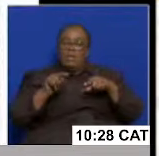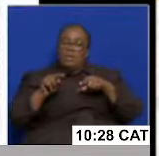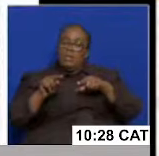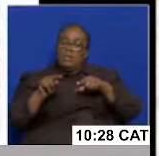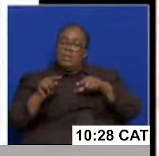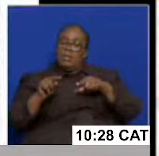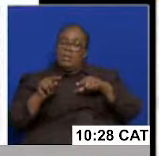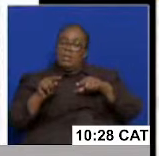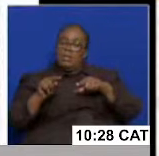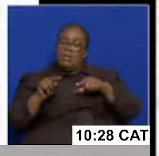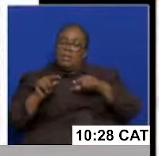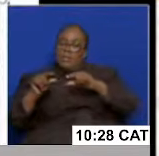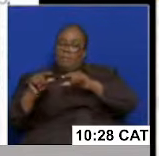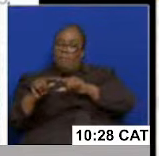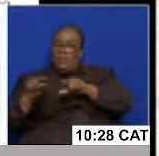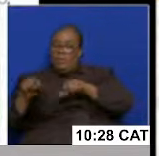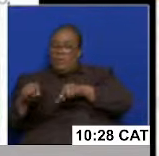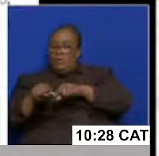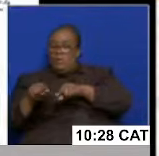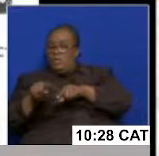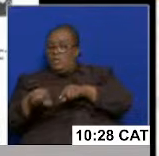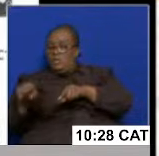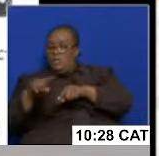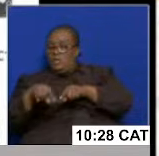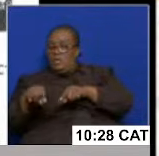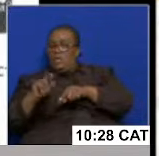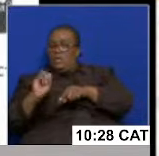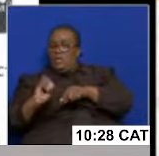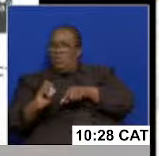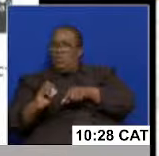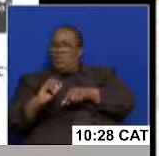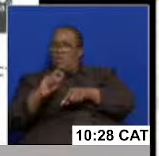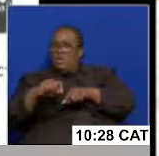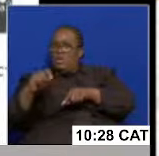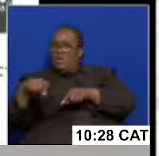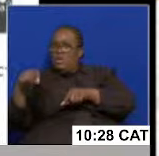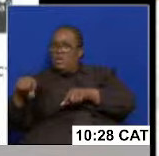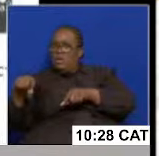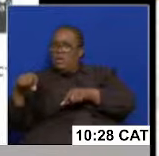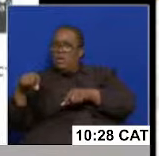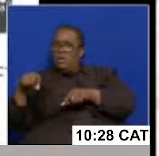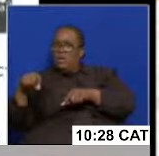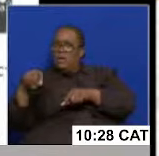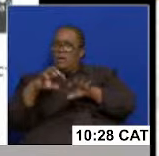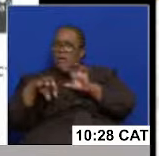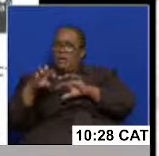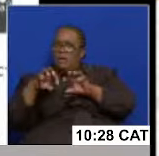corner, there's some writing there in white. You don't need to read it, but do you see it?